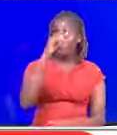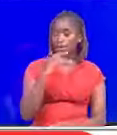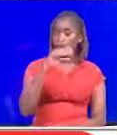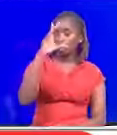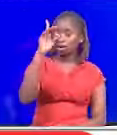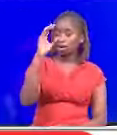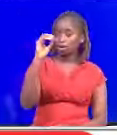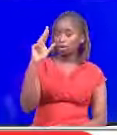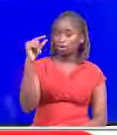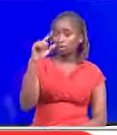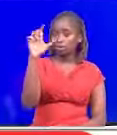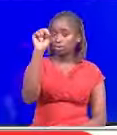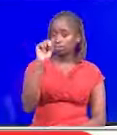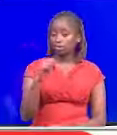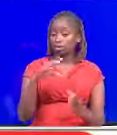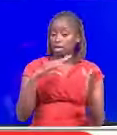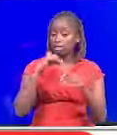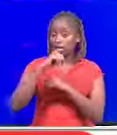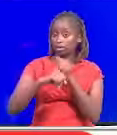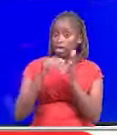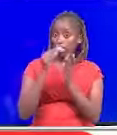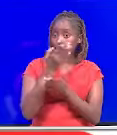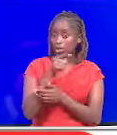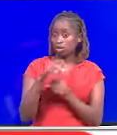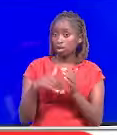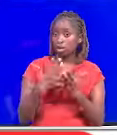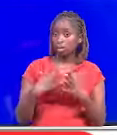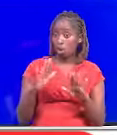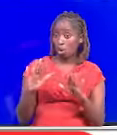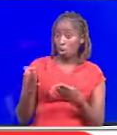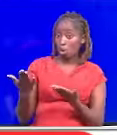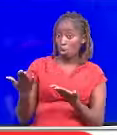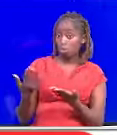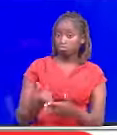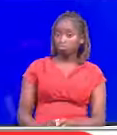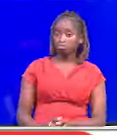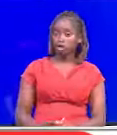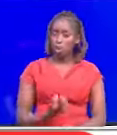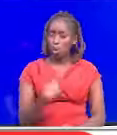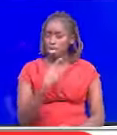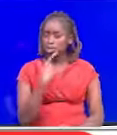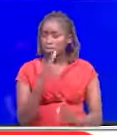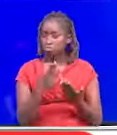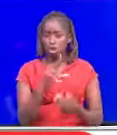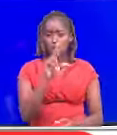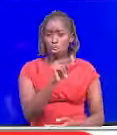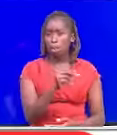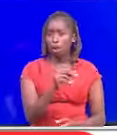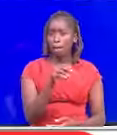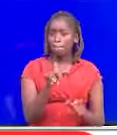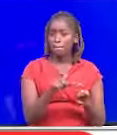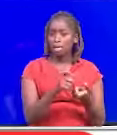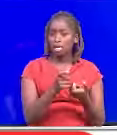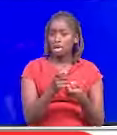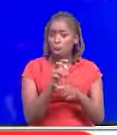decisive action against implicated police officers or else. We are telling them that no to media censorship. We do not want to